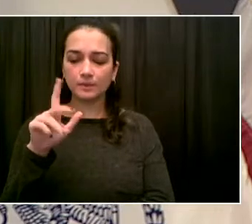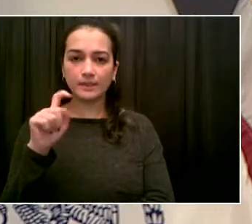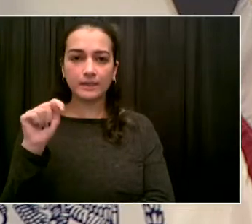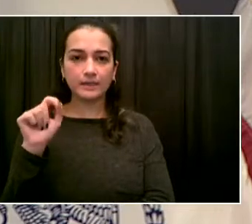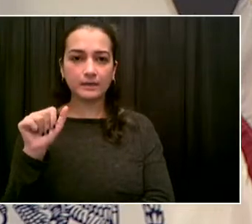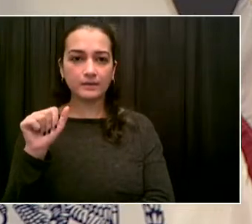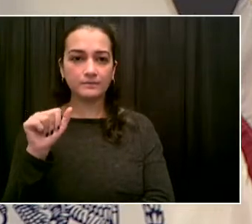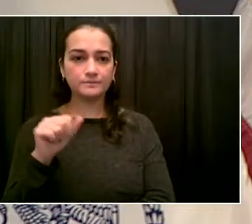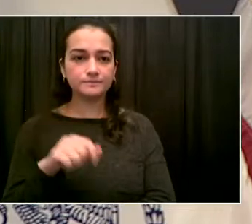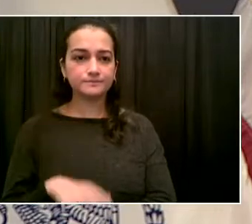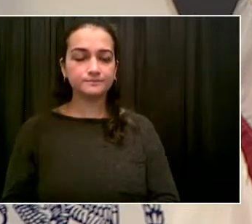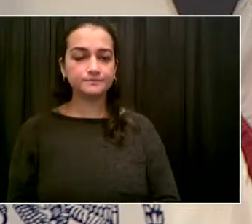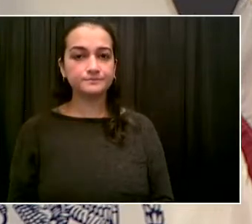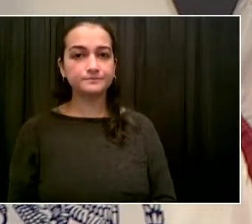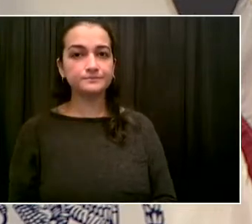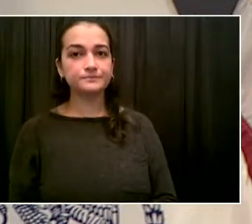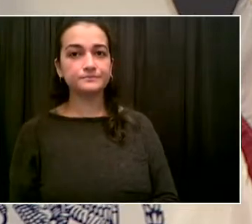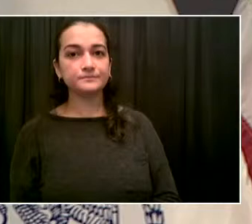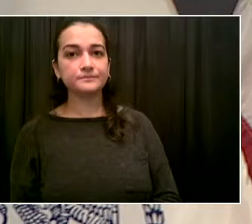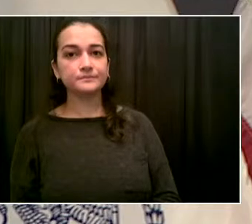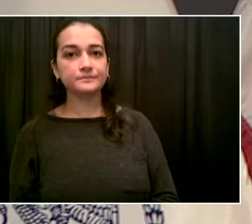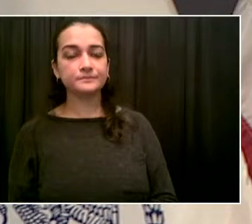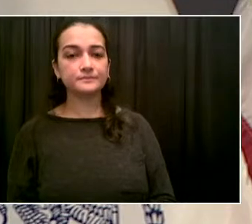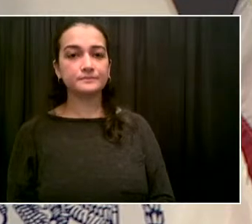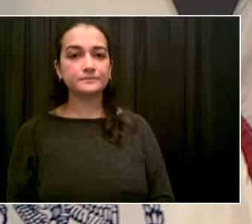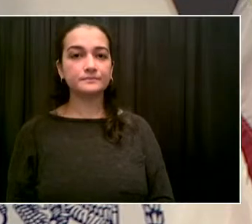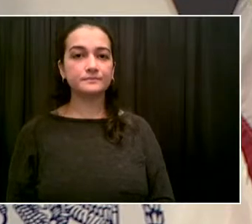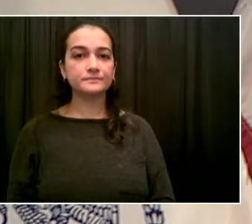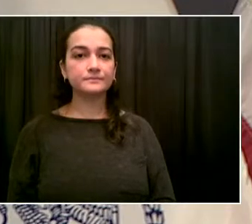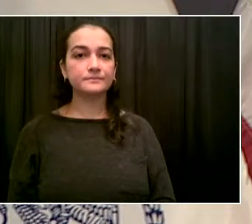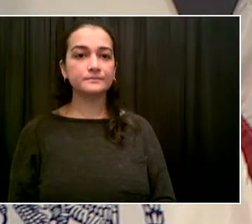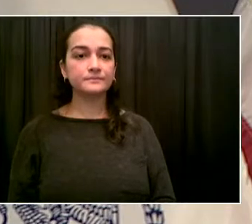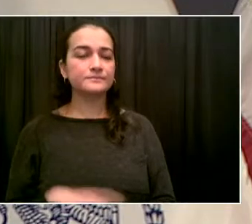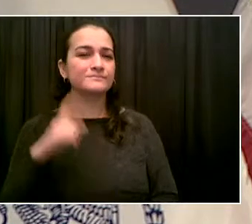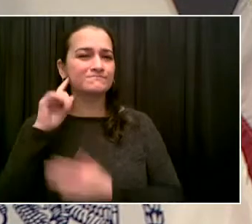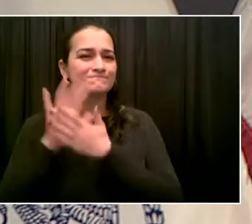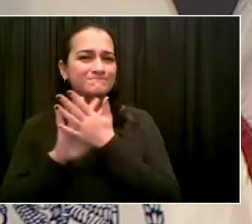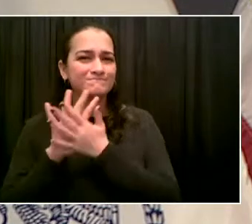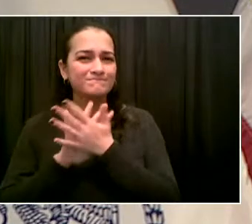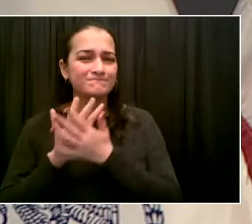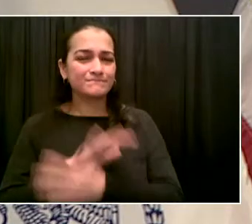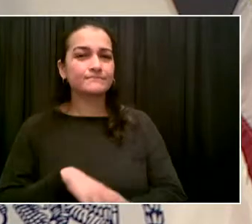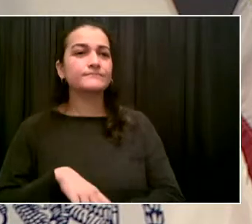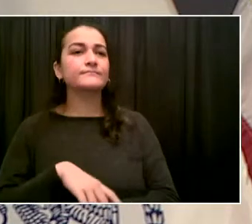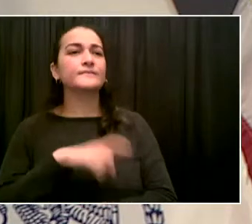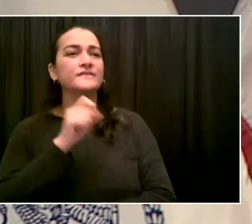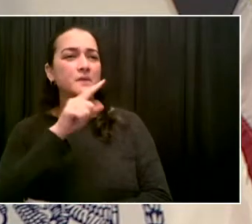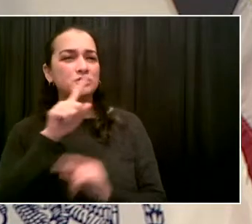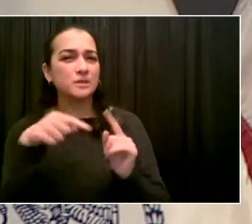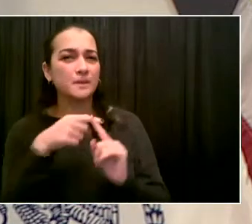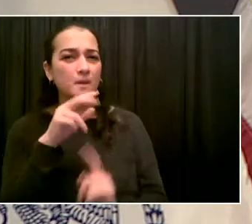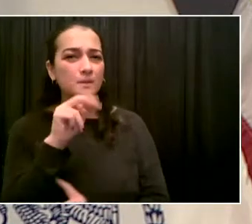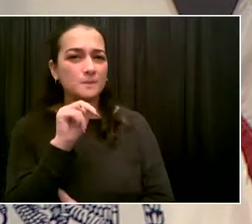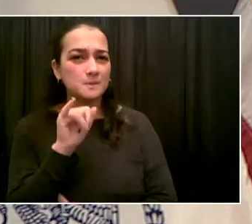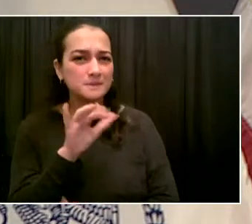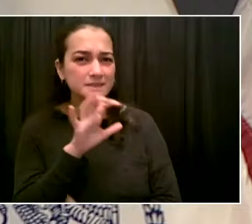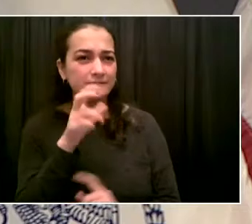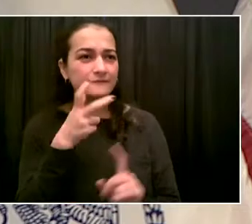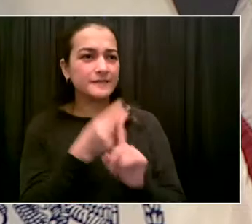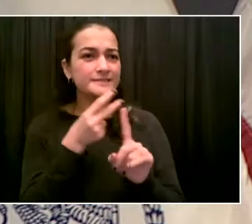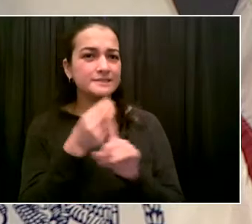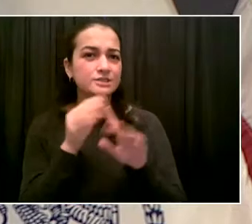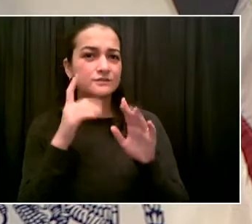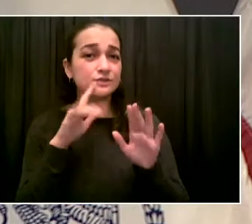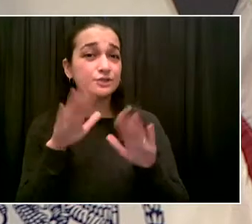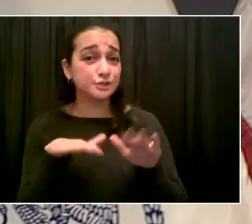few issues with the vaccine. Parents were complaining about, oh, I'm here with my kids. They don't have the